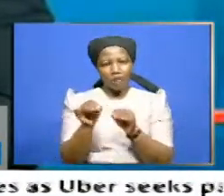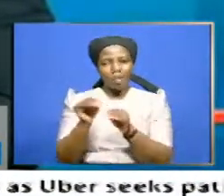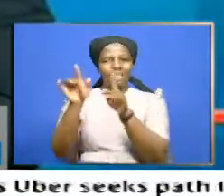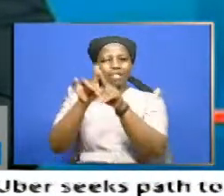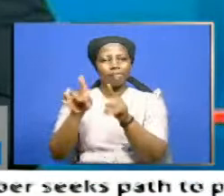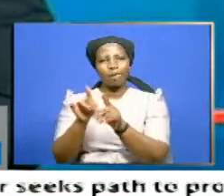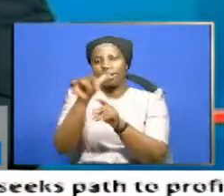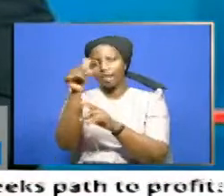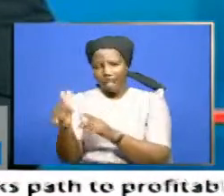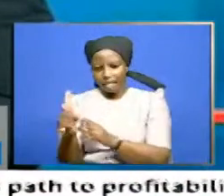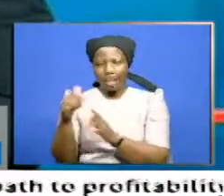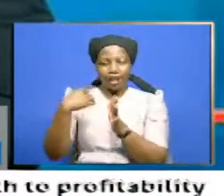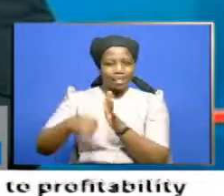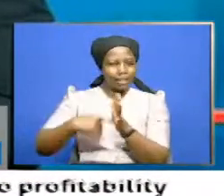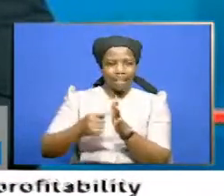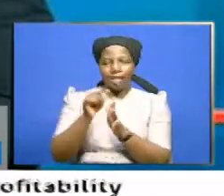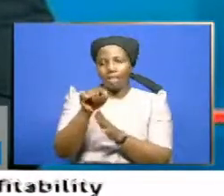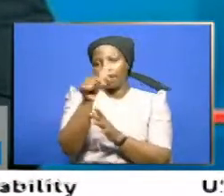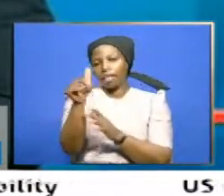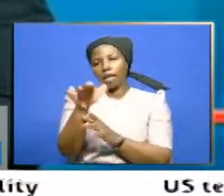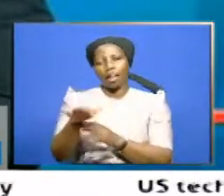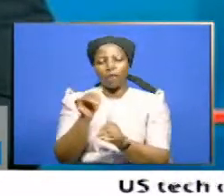That's another area that we've not really maximized